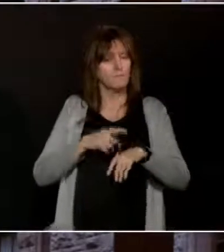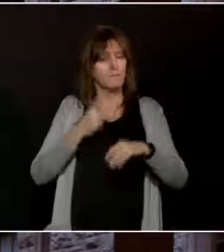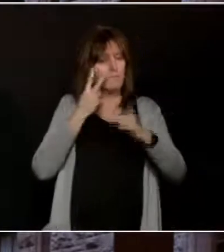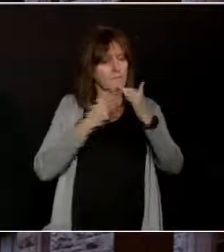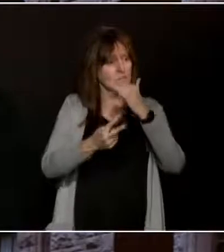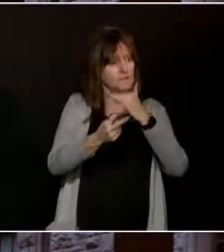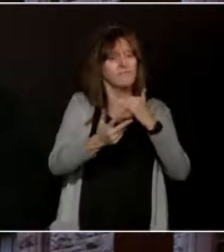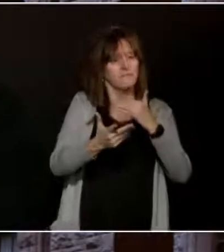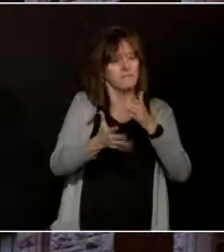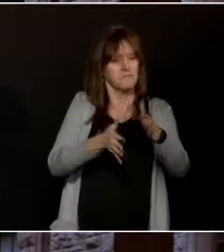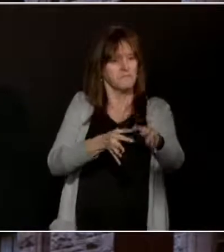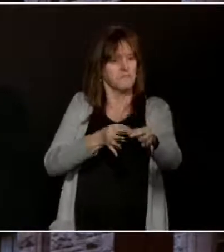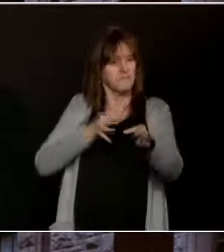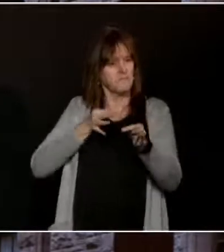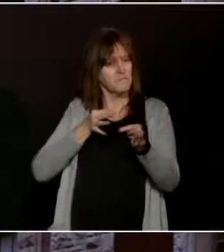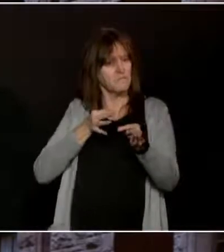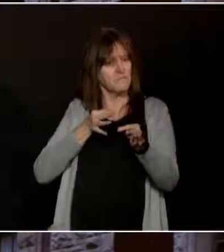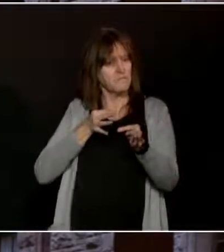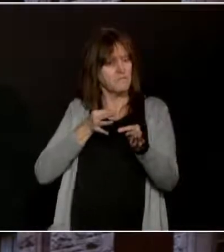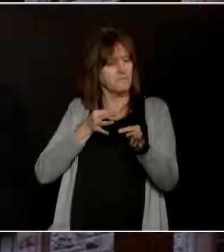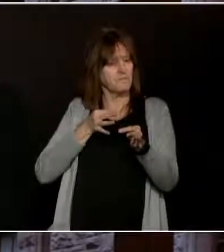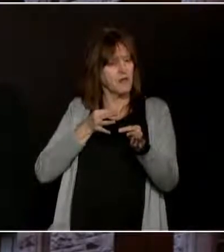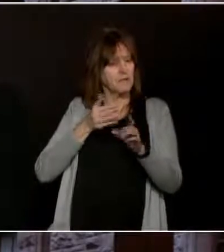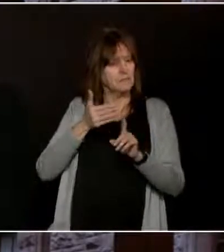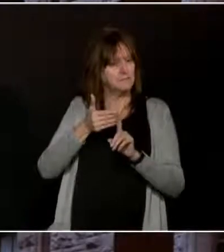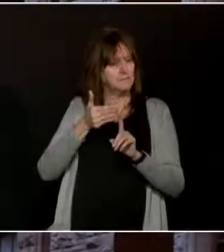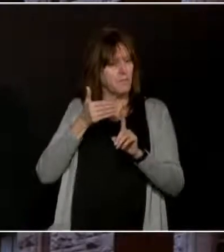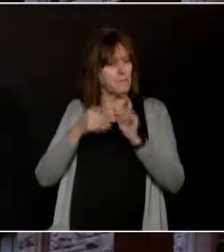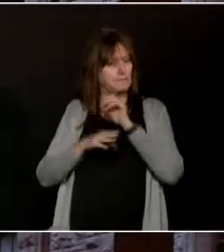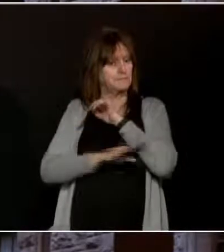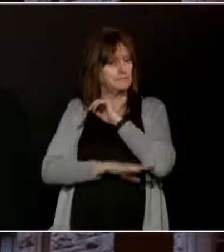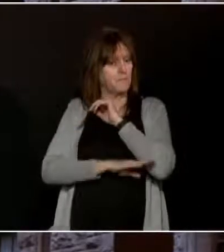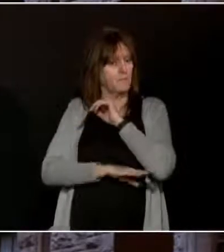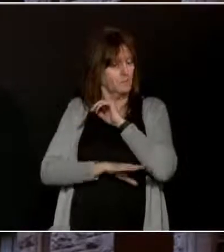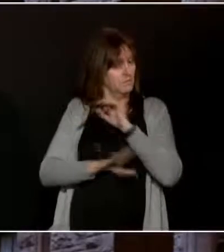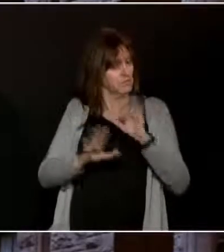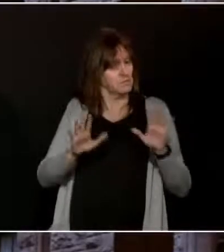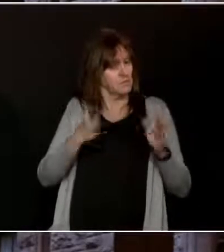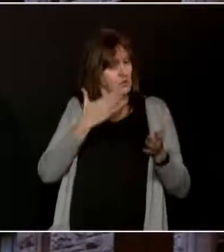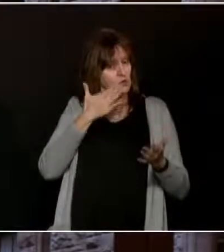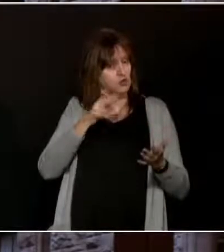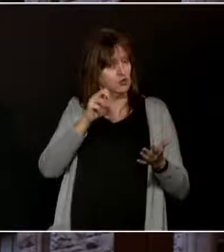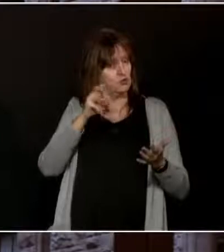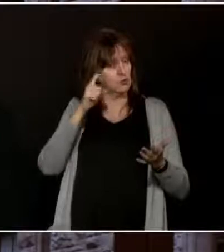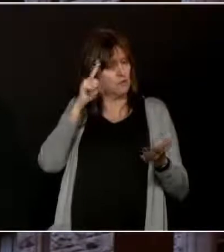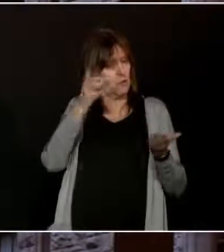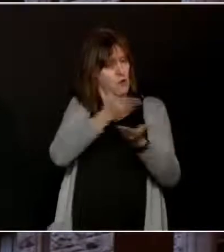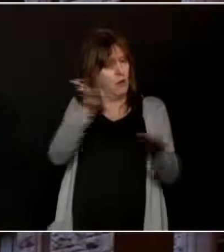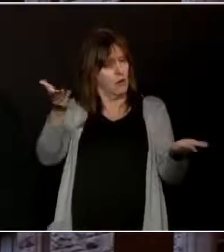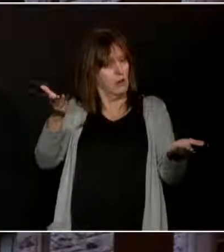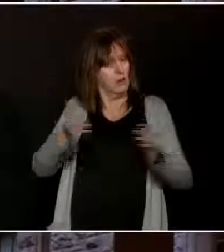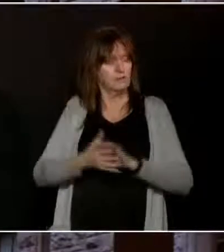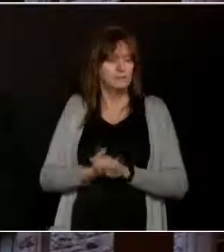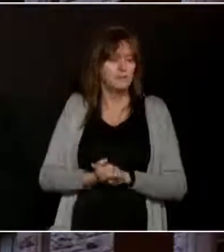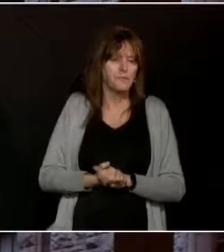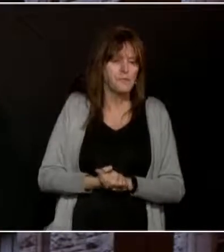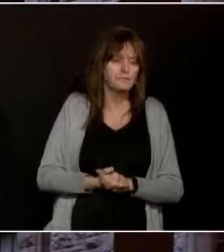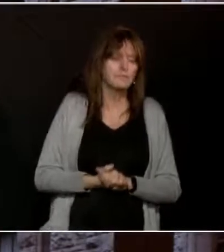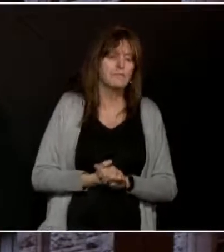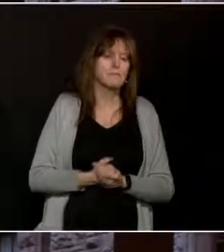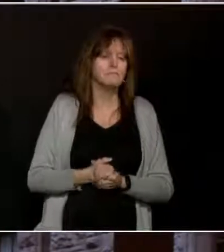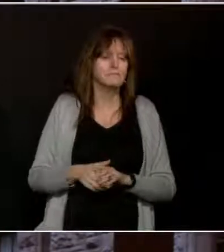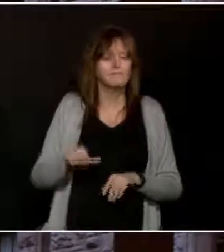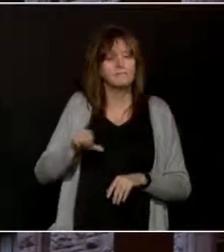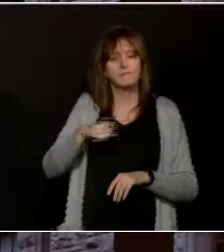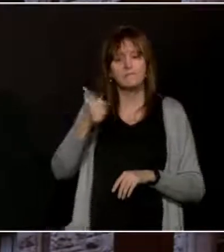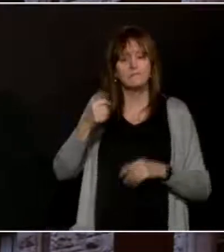had anticipated, and this is good news for all. But we still have to hold the other ones down while we undertake